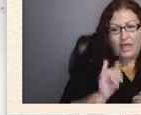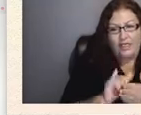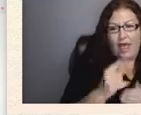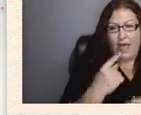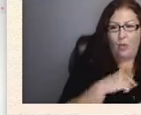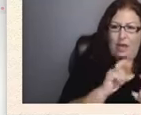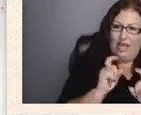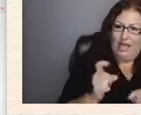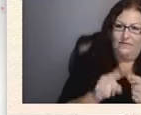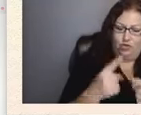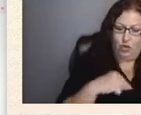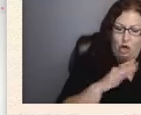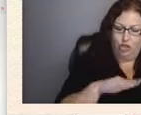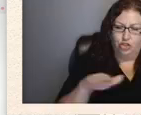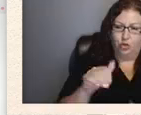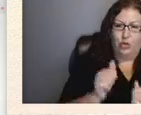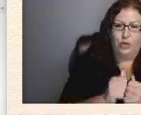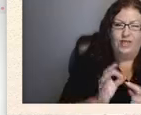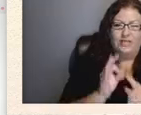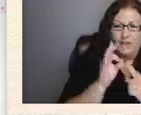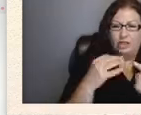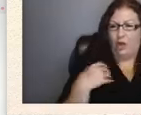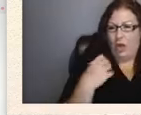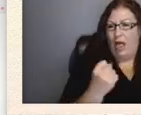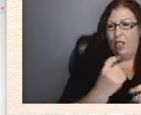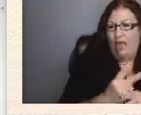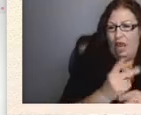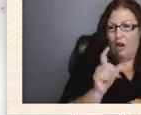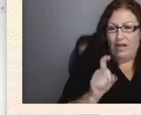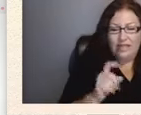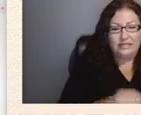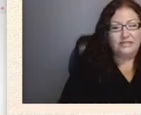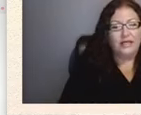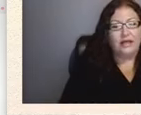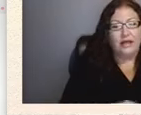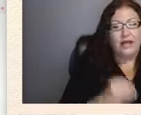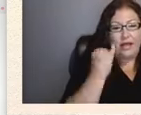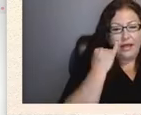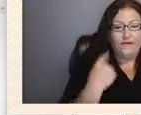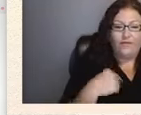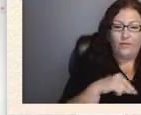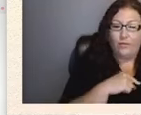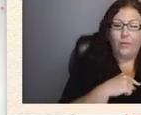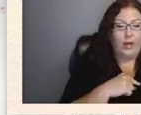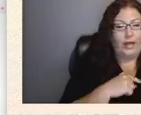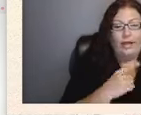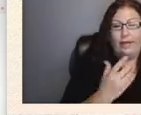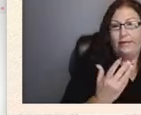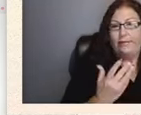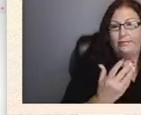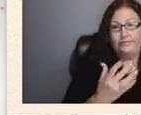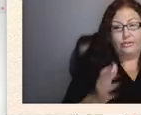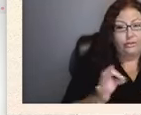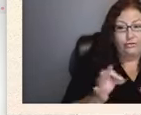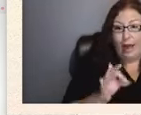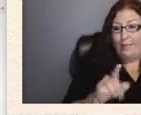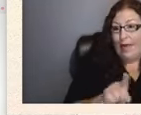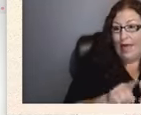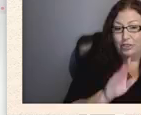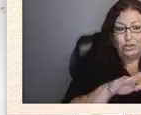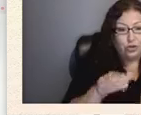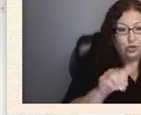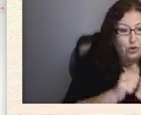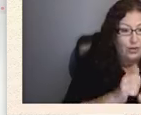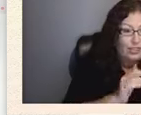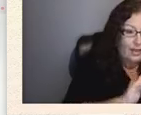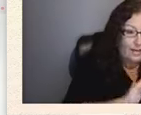our children with special healthcare needs. So whether we describe them as children with medical